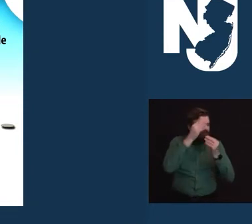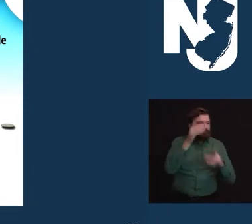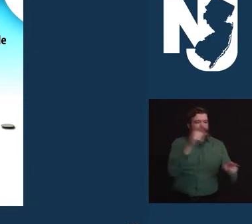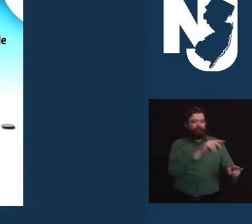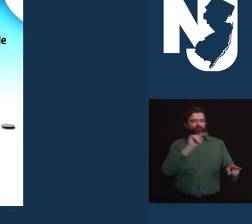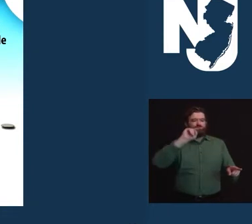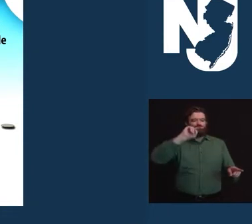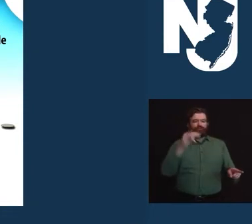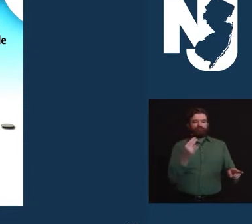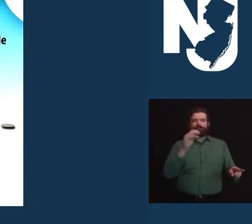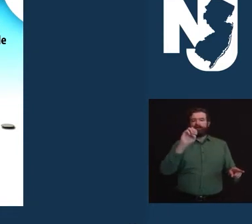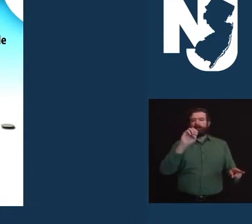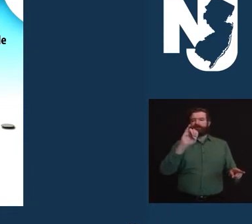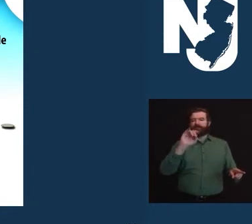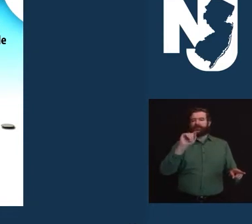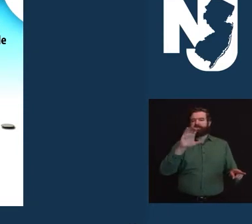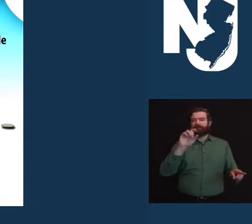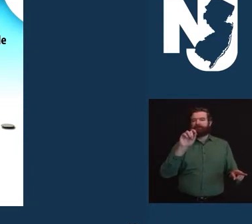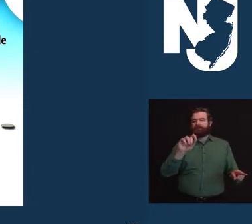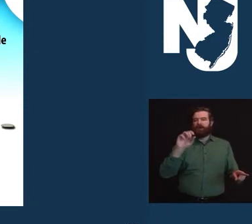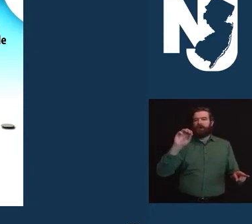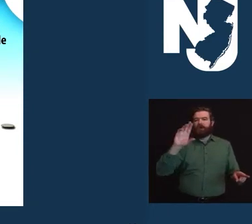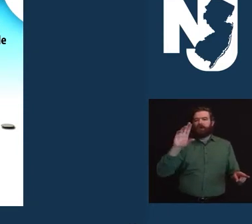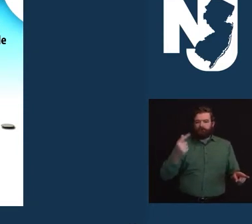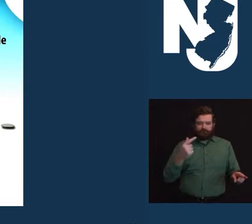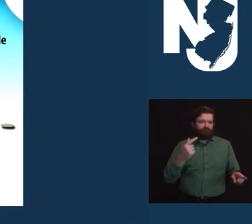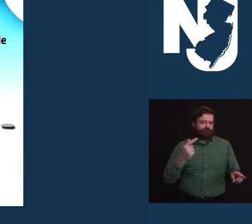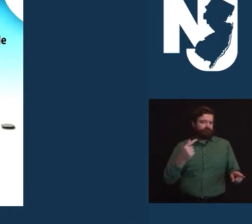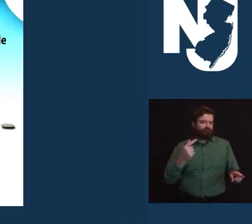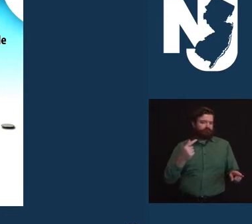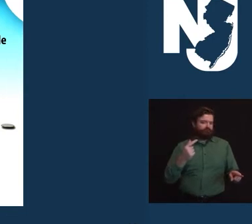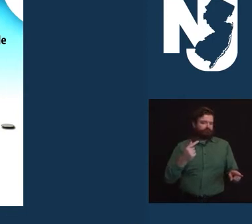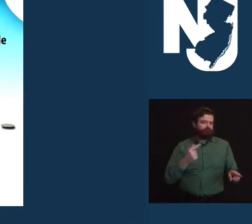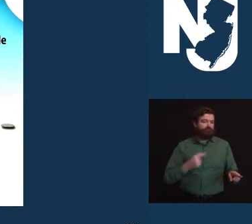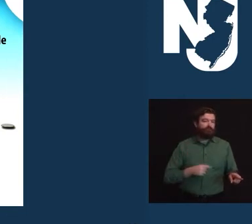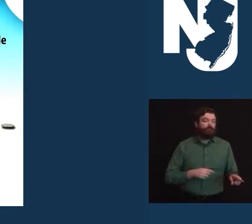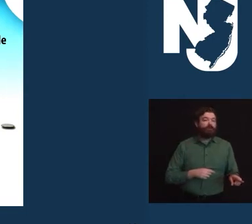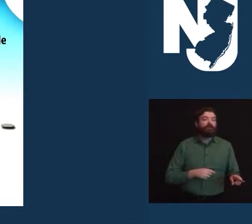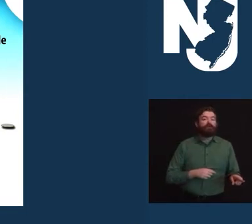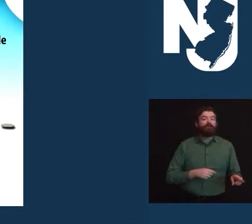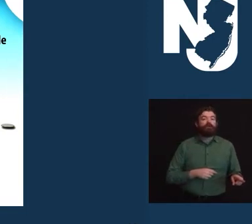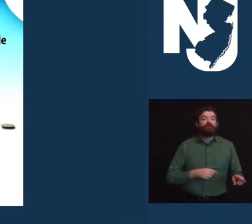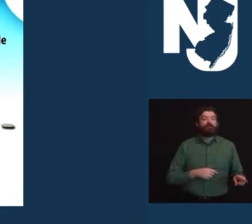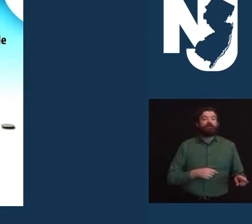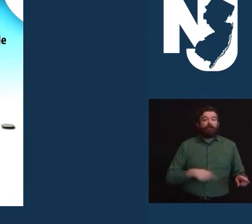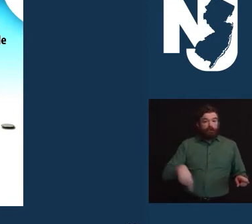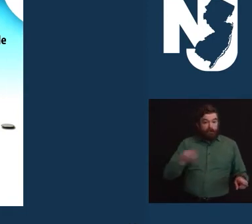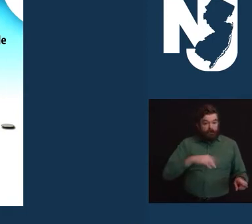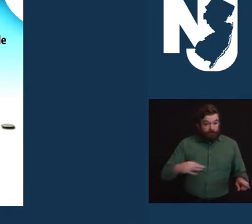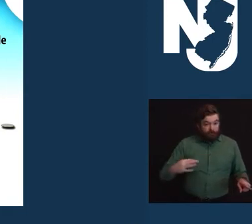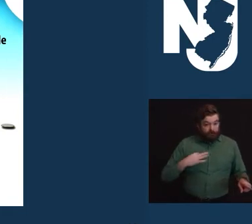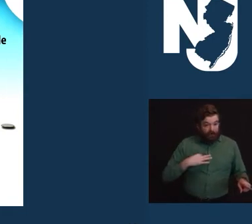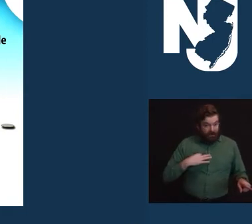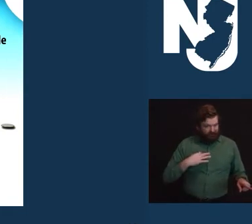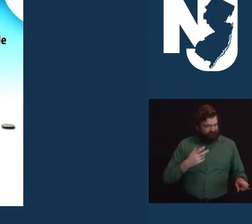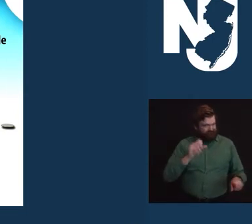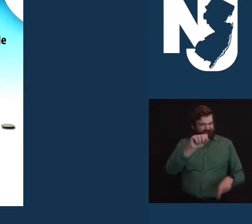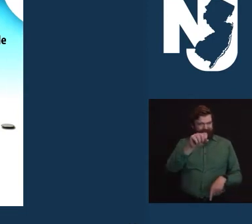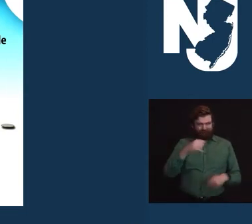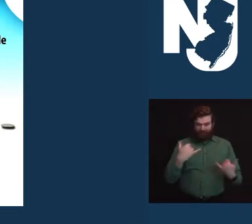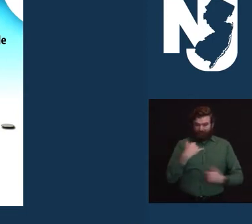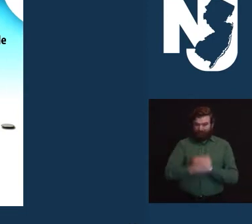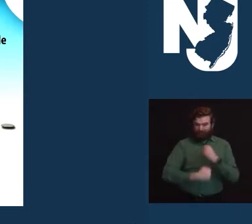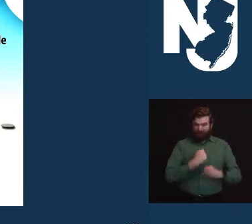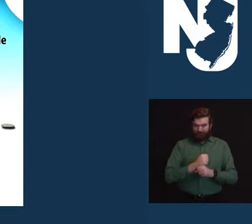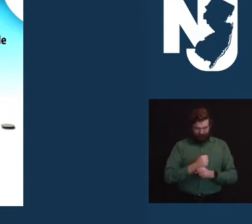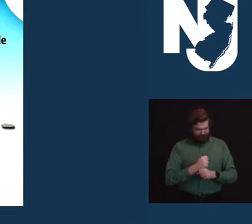njeitc.org. Again, njeitc.org. And if you are eligible, be sure to claim your credit when you file this year. This is your money and you've